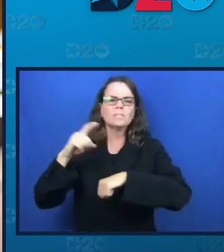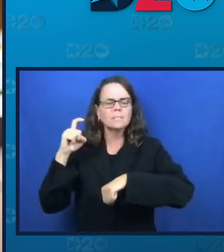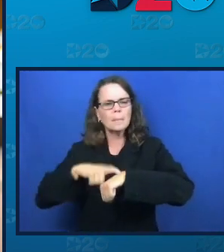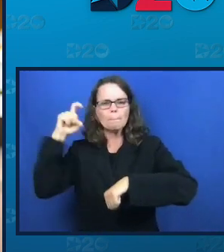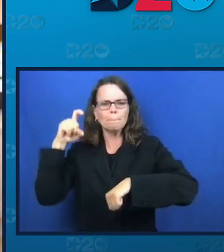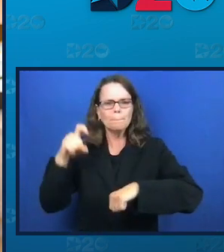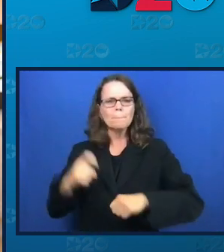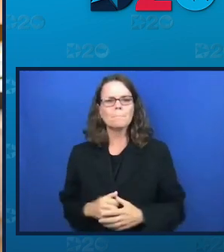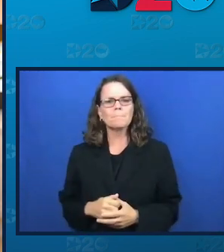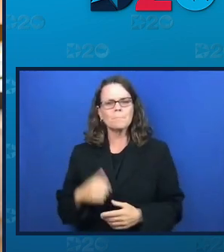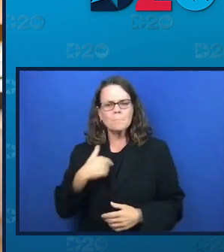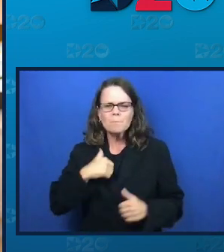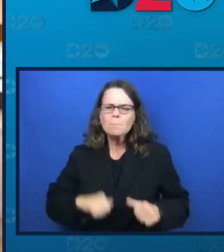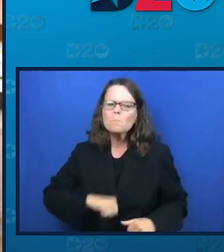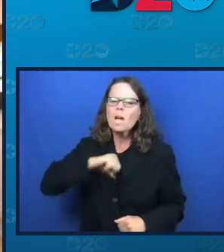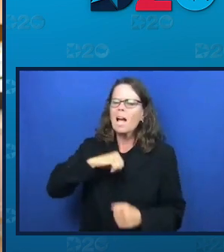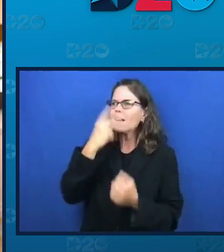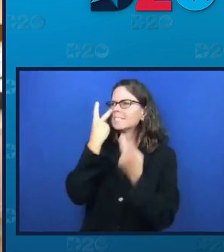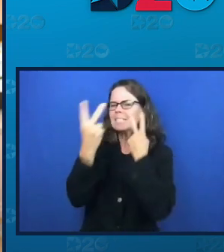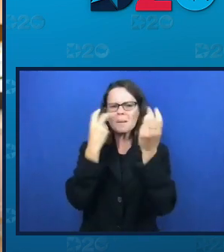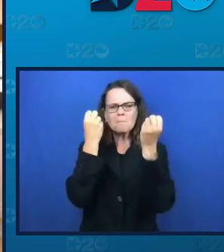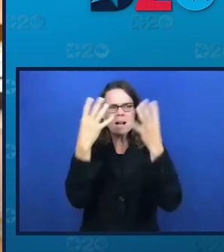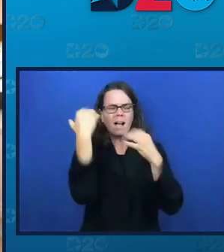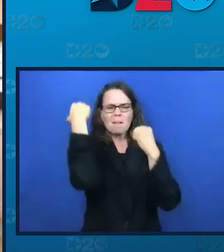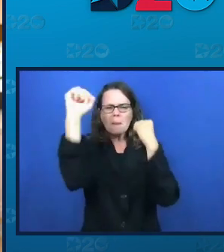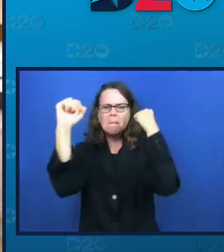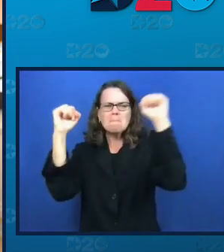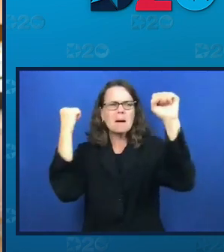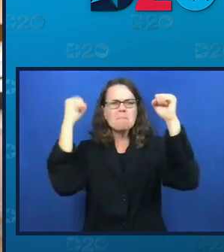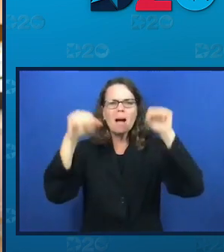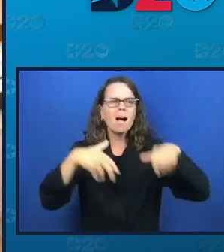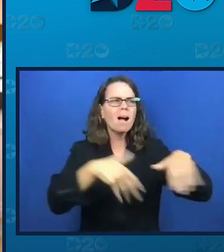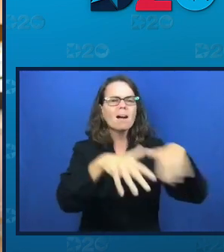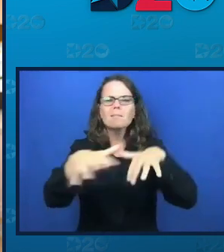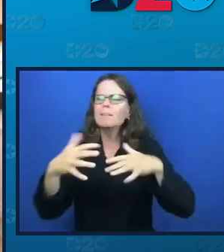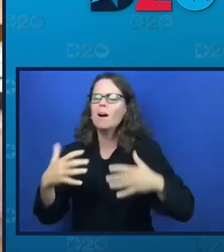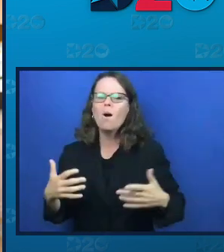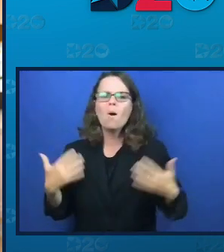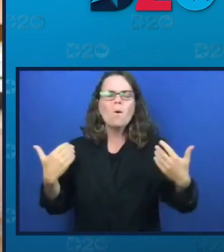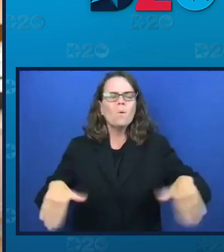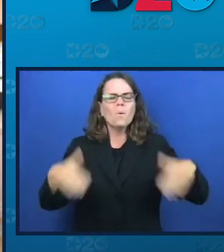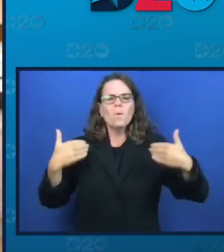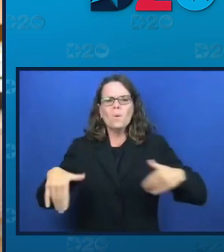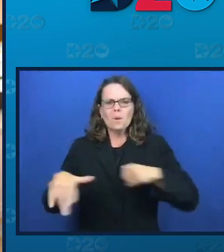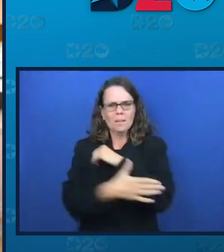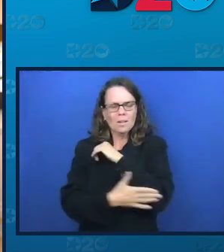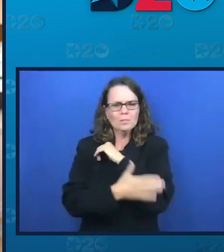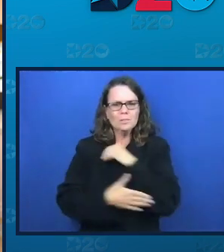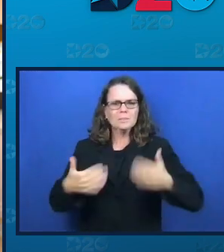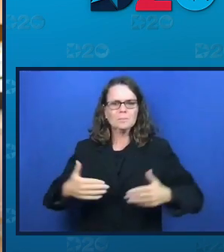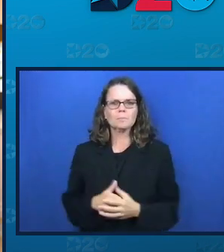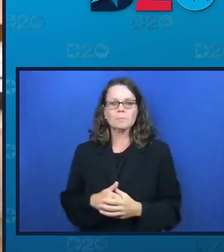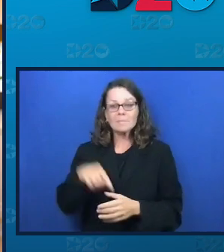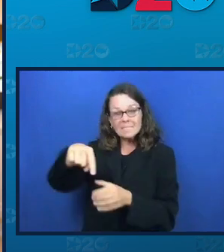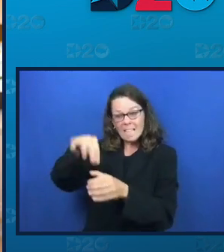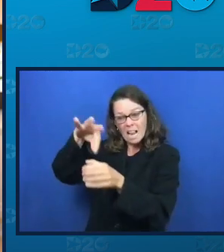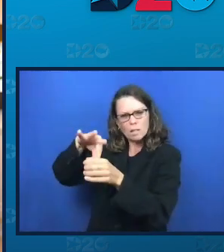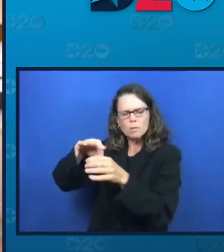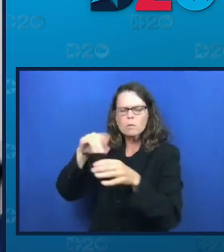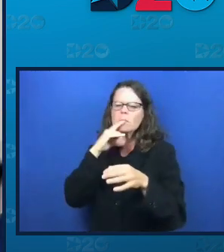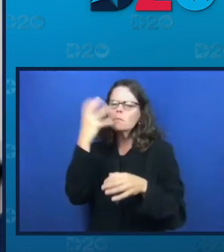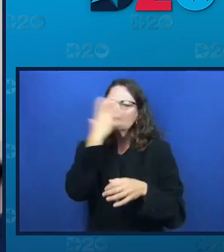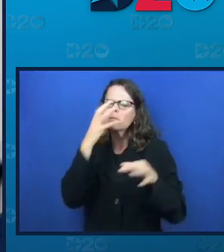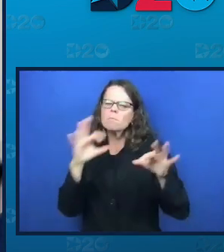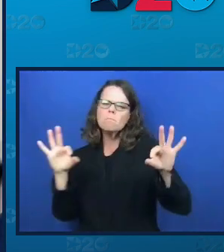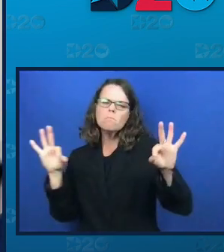across the country. This year's election means a lot to me because I feel like our generation is so motivated right now to make a